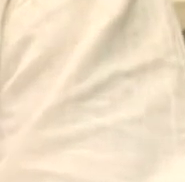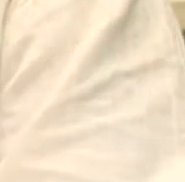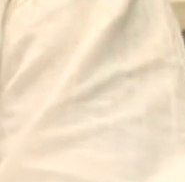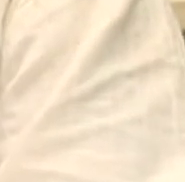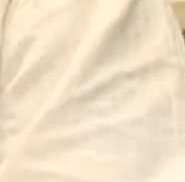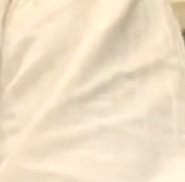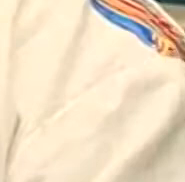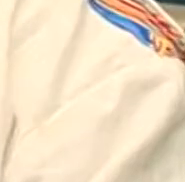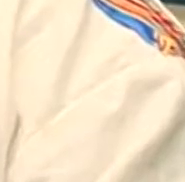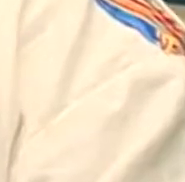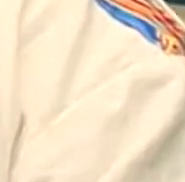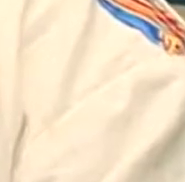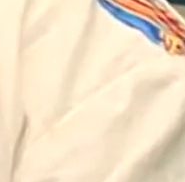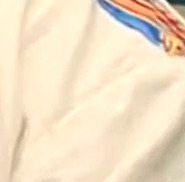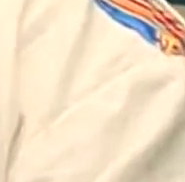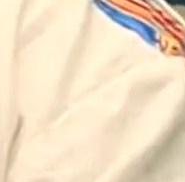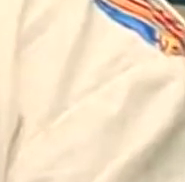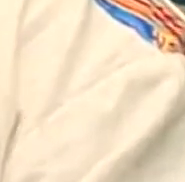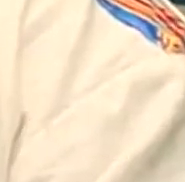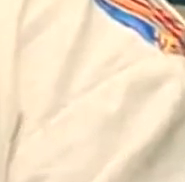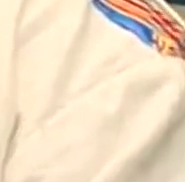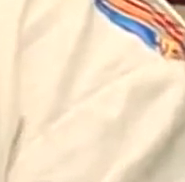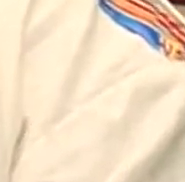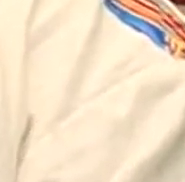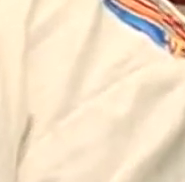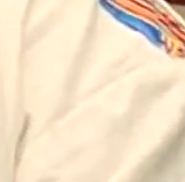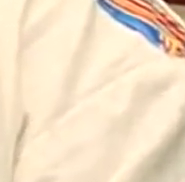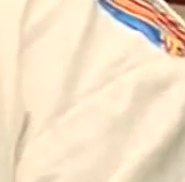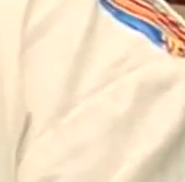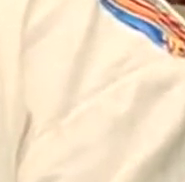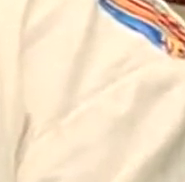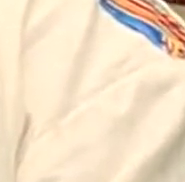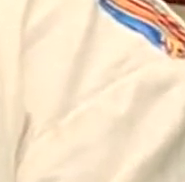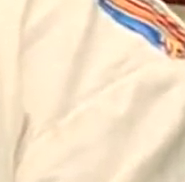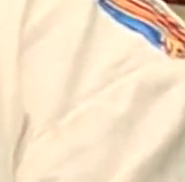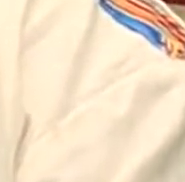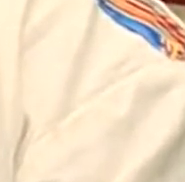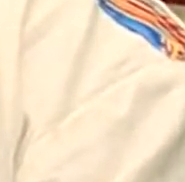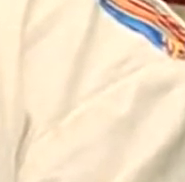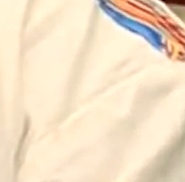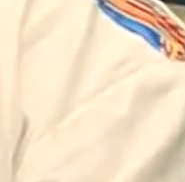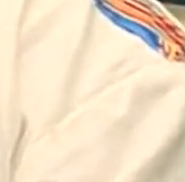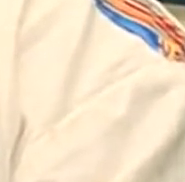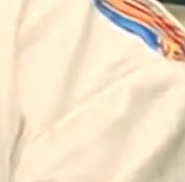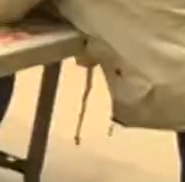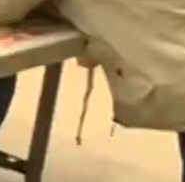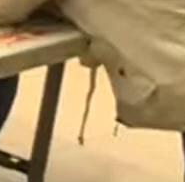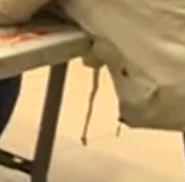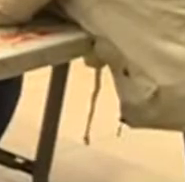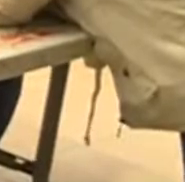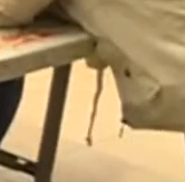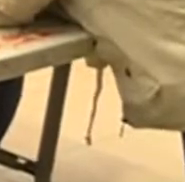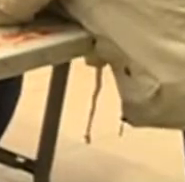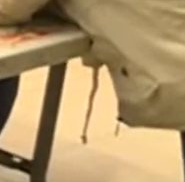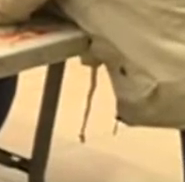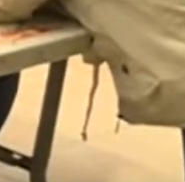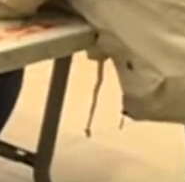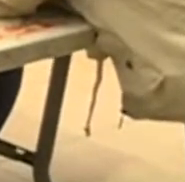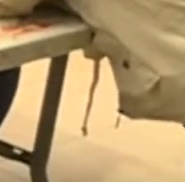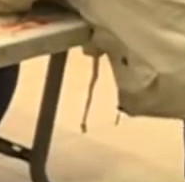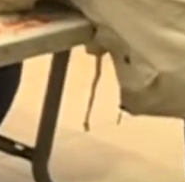were positive. My goal is to be a success and to be an inspirator. May